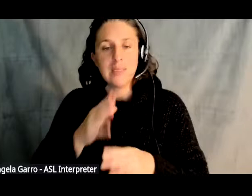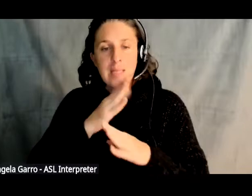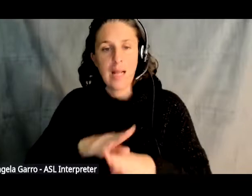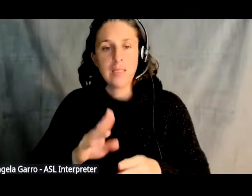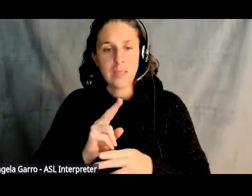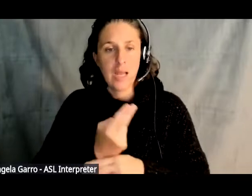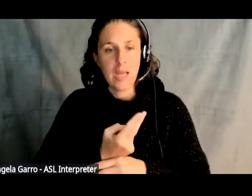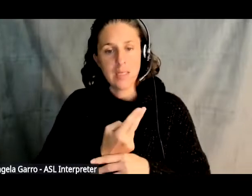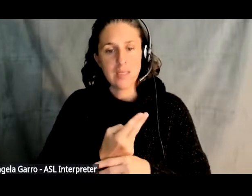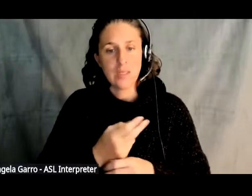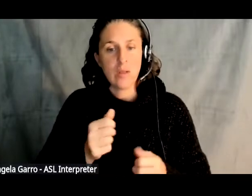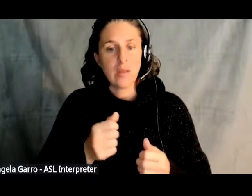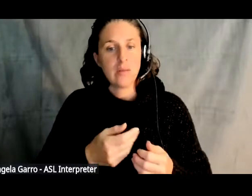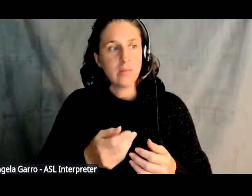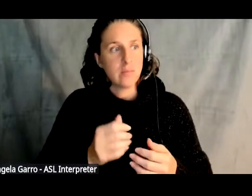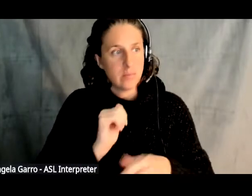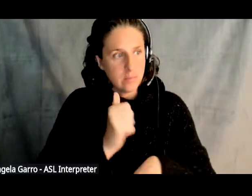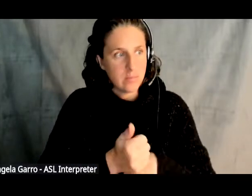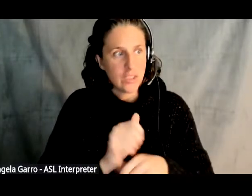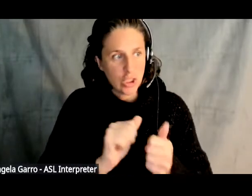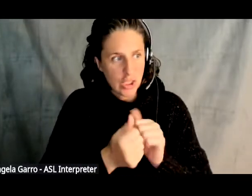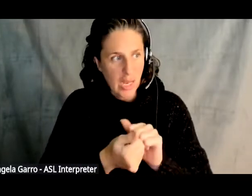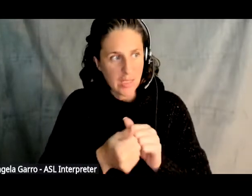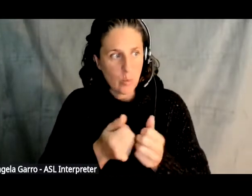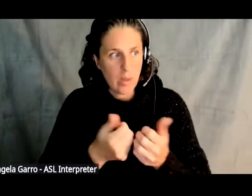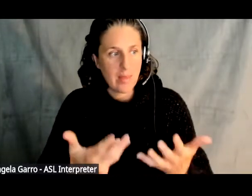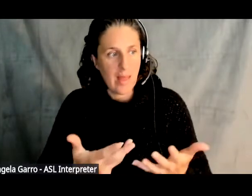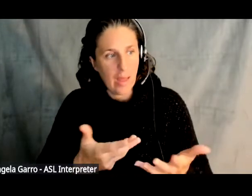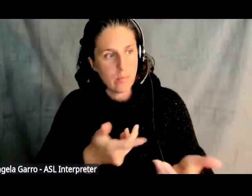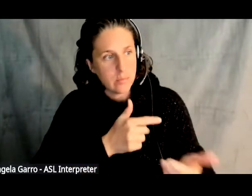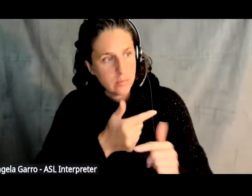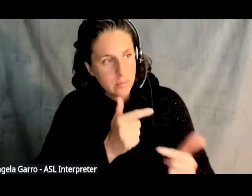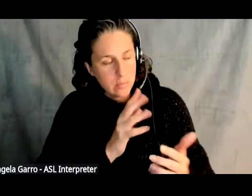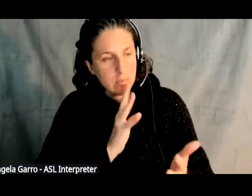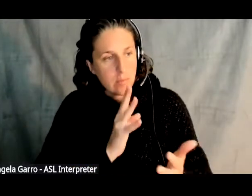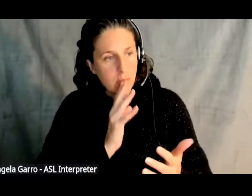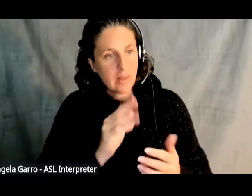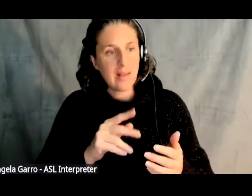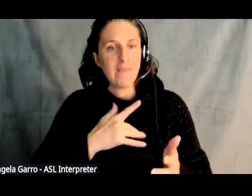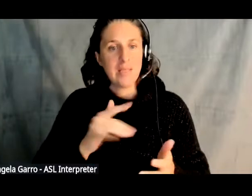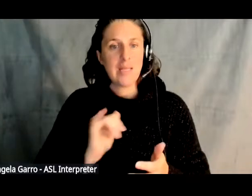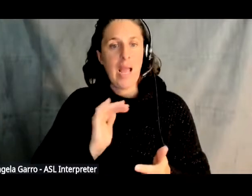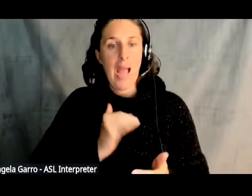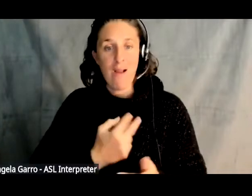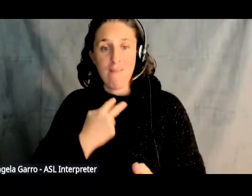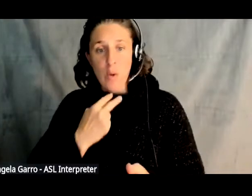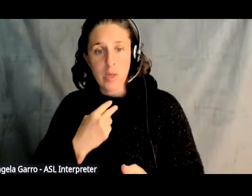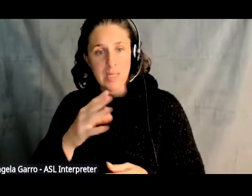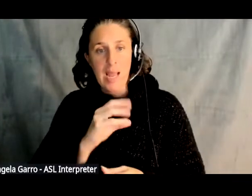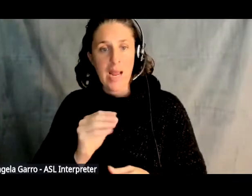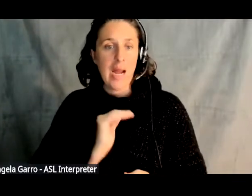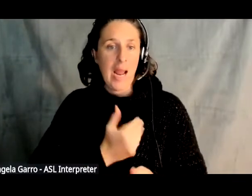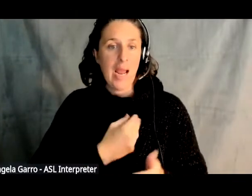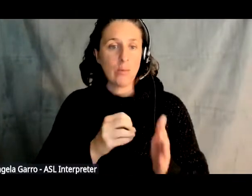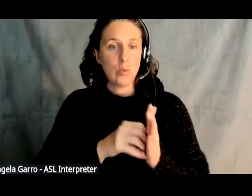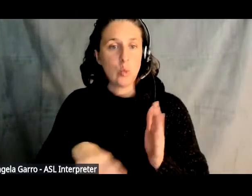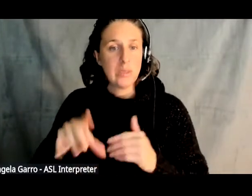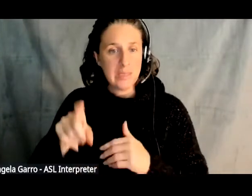meaningful dialogue feels like our voices and therefore students' needs are being dismissed and